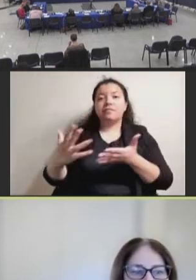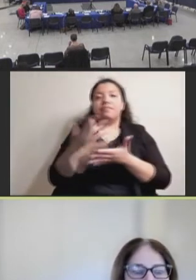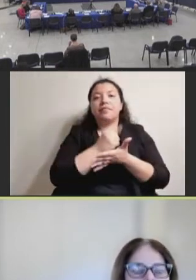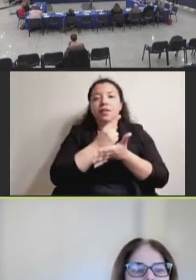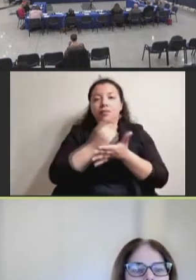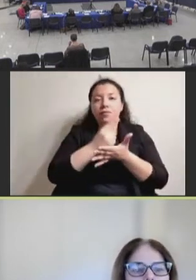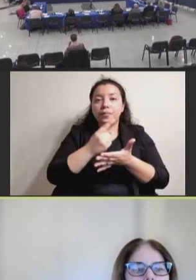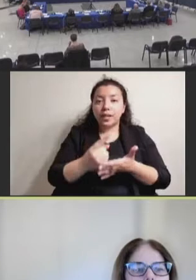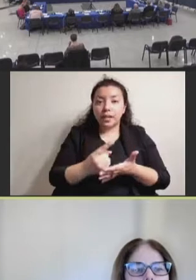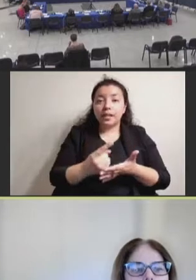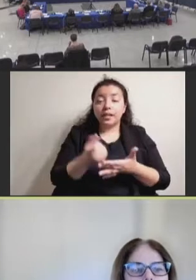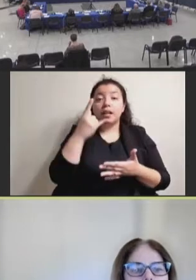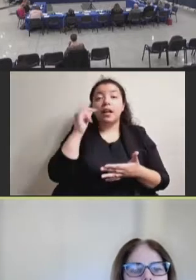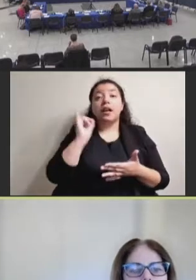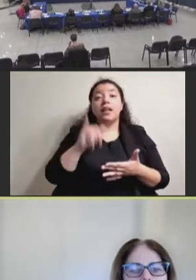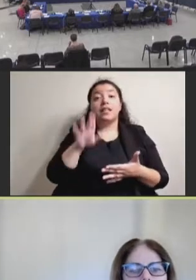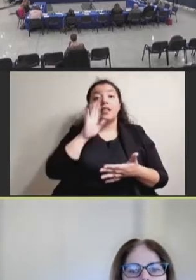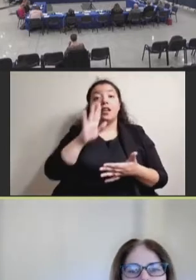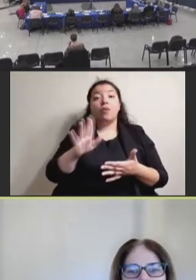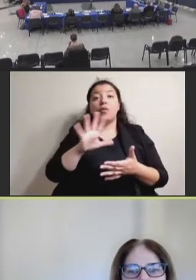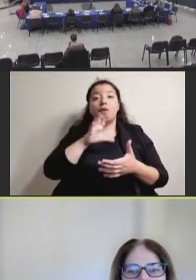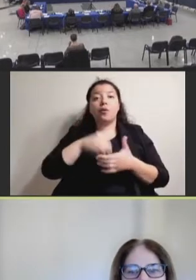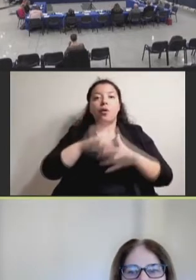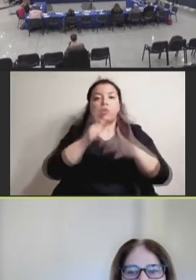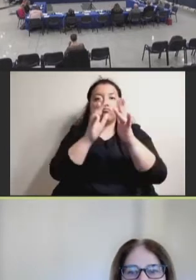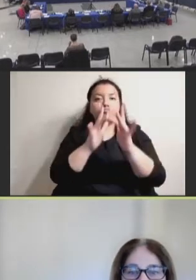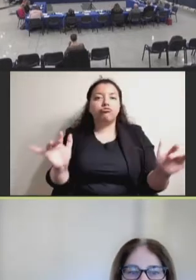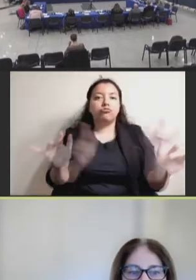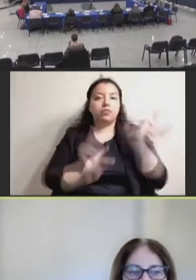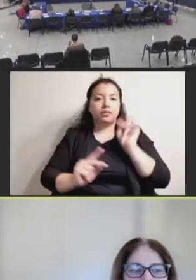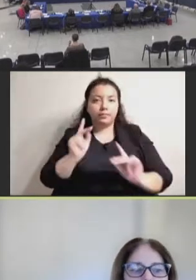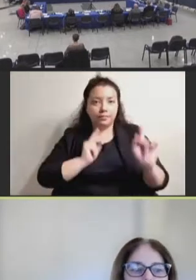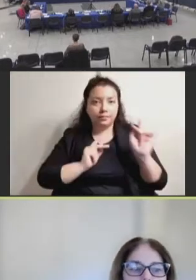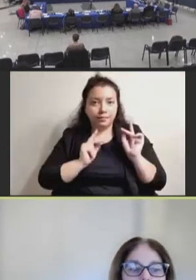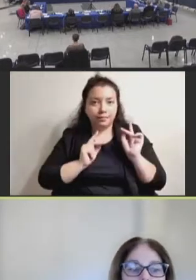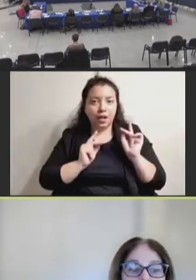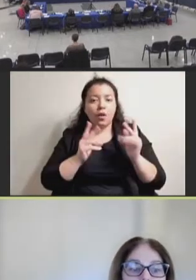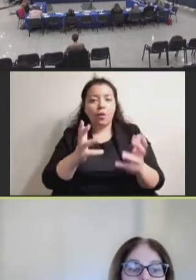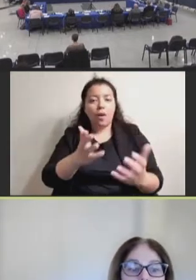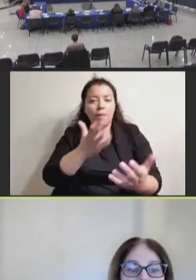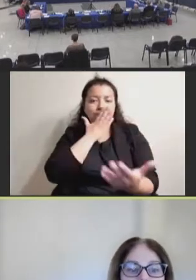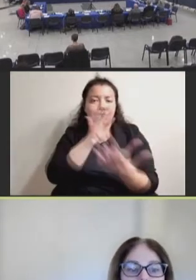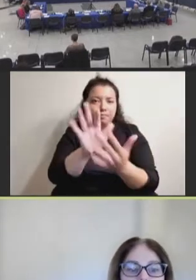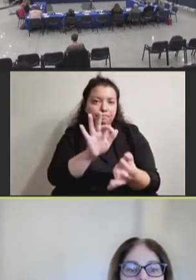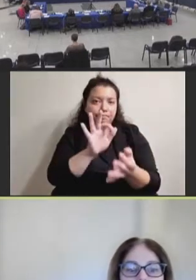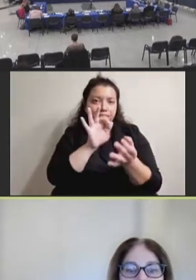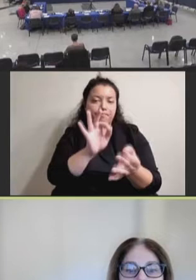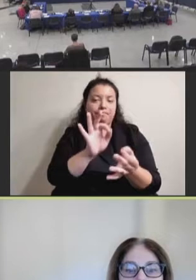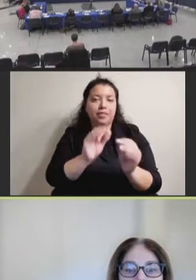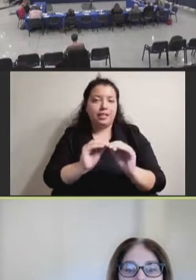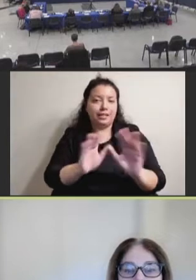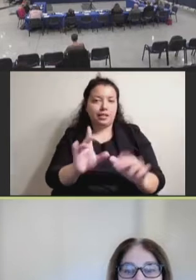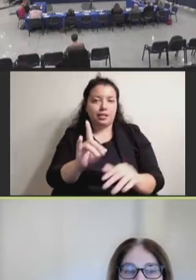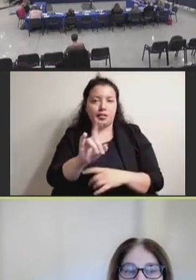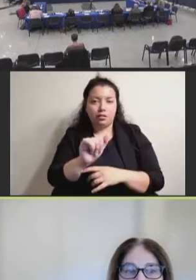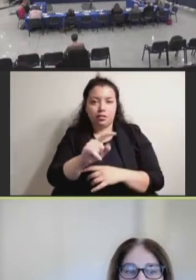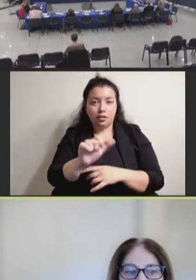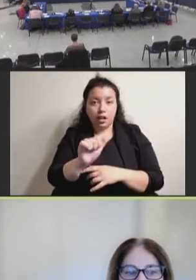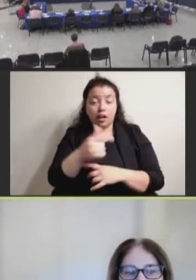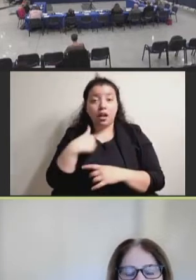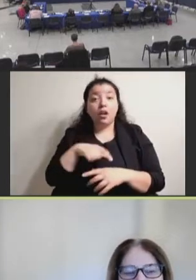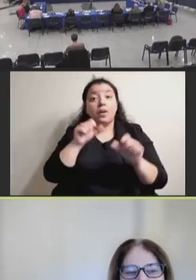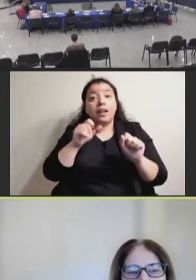diverse. Key VSD strengths are flexibility and access to good data. We have the ability to rapidly add new outcomes in response to